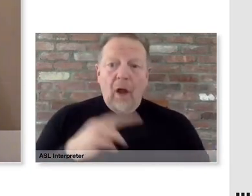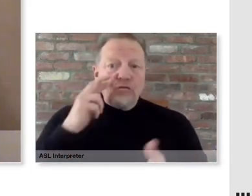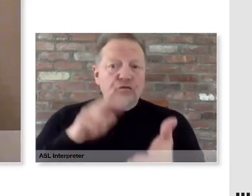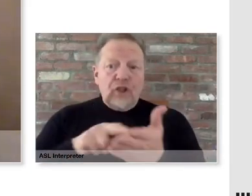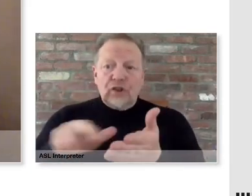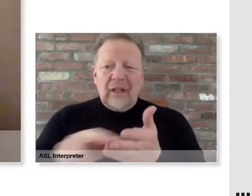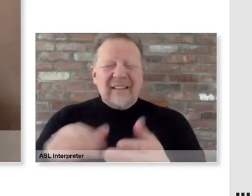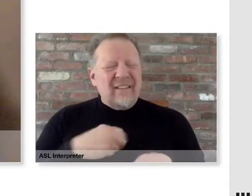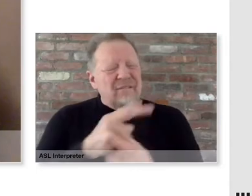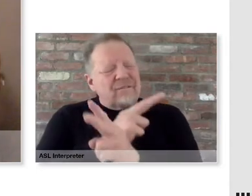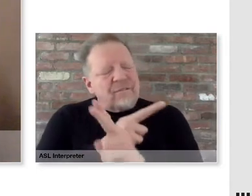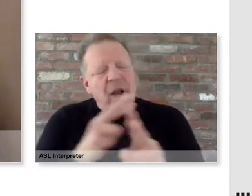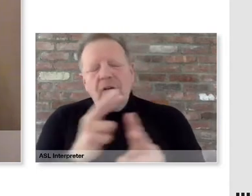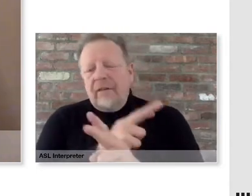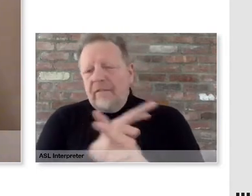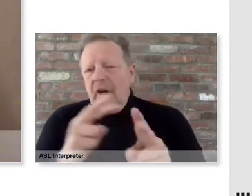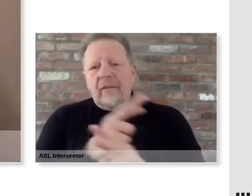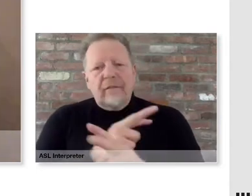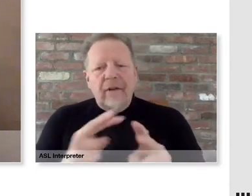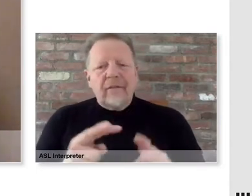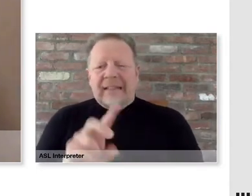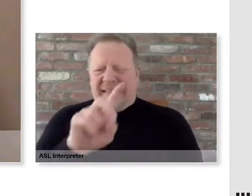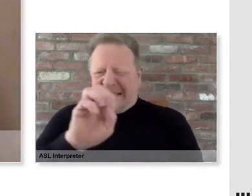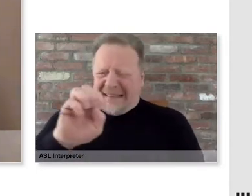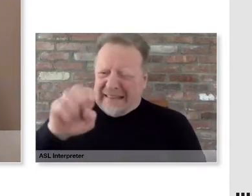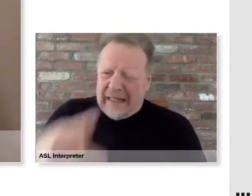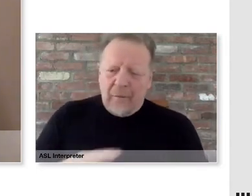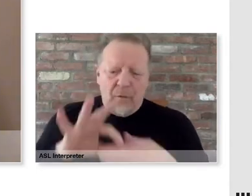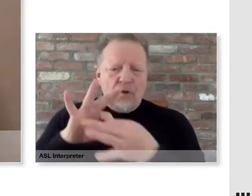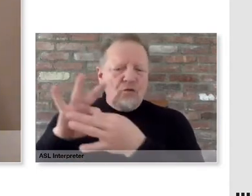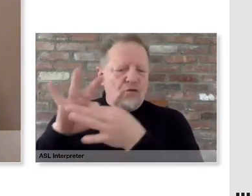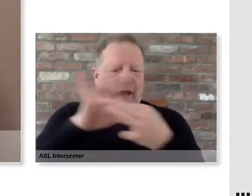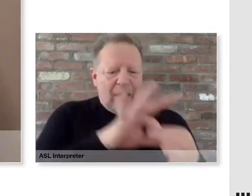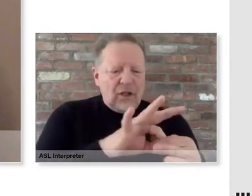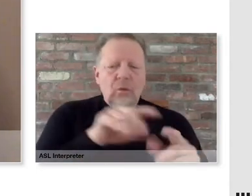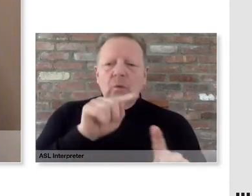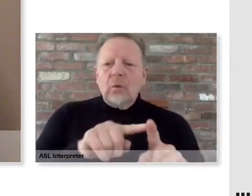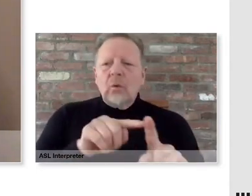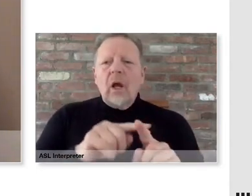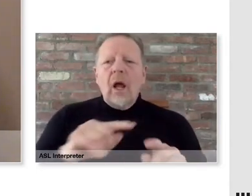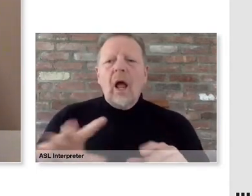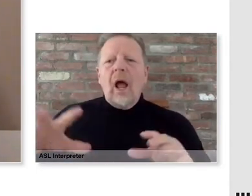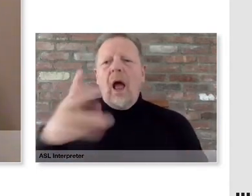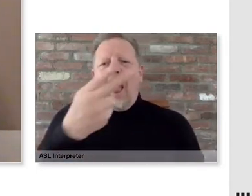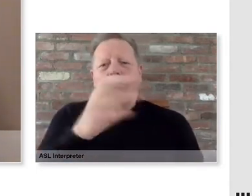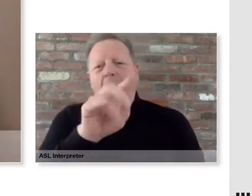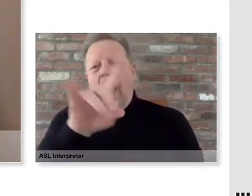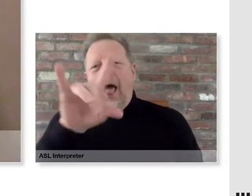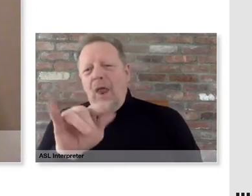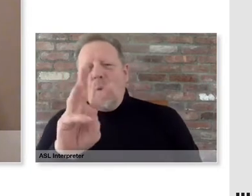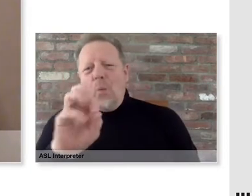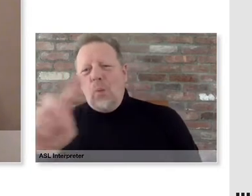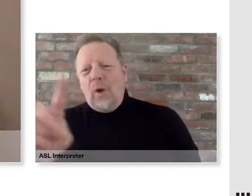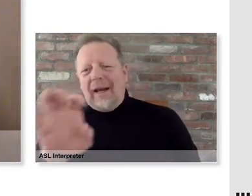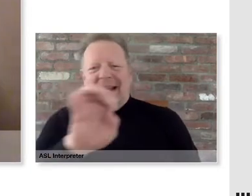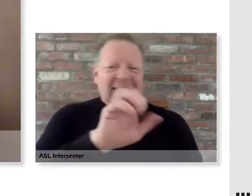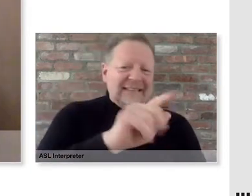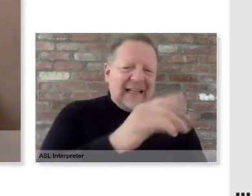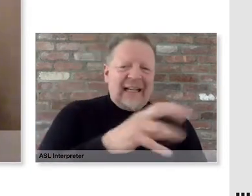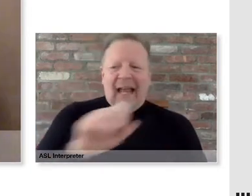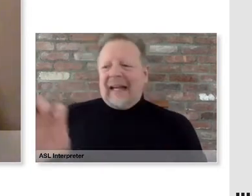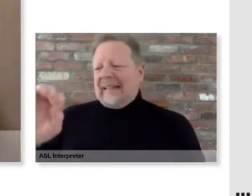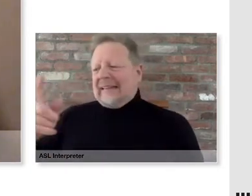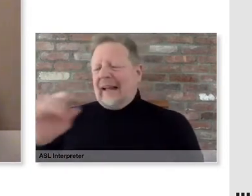very deep relationality between Hollywood aesthetics and the aesthetics of science